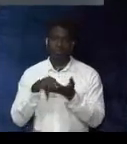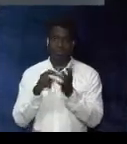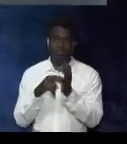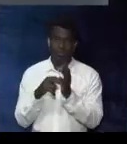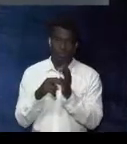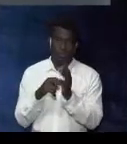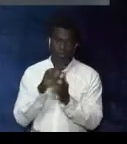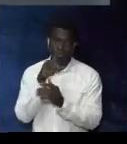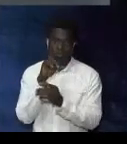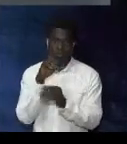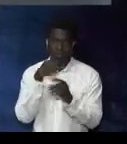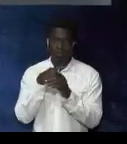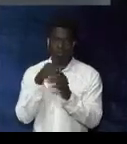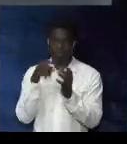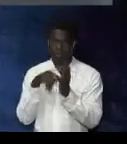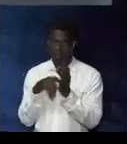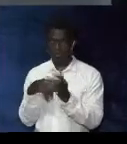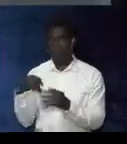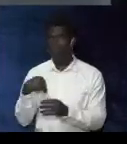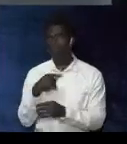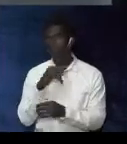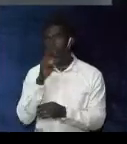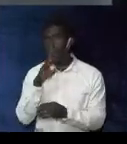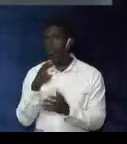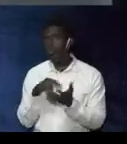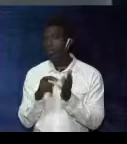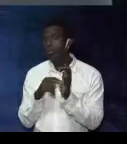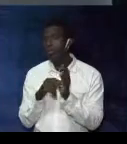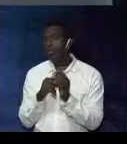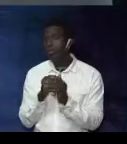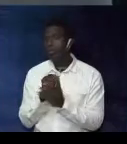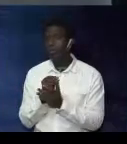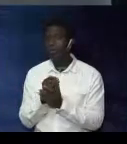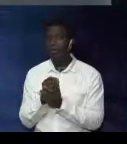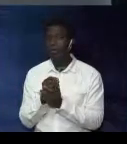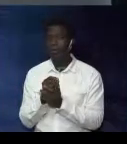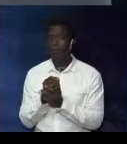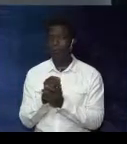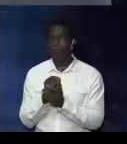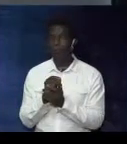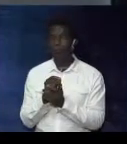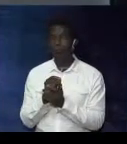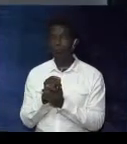opposite angles? In this case, we are referring to